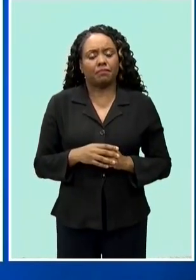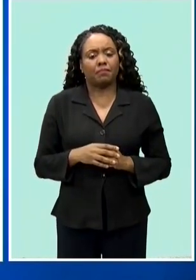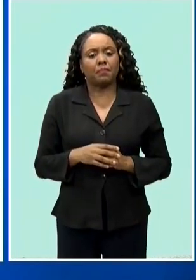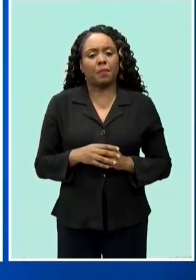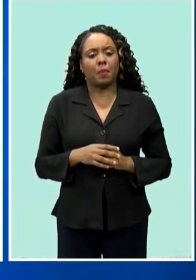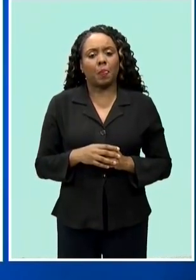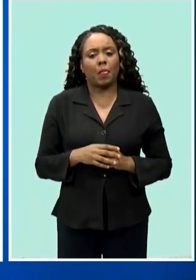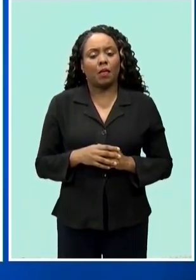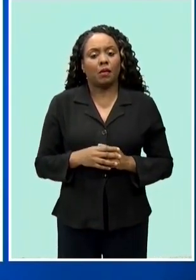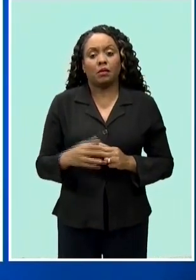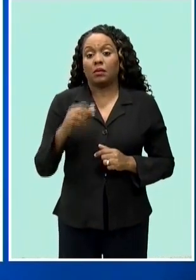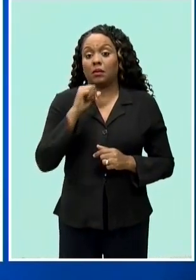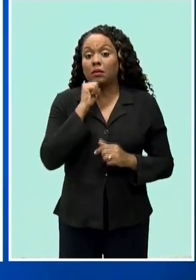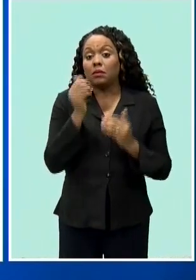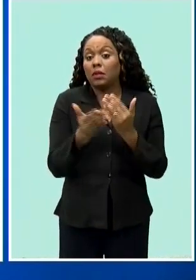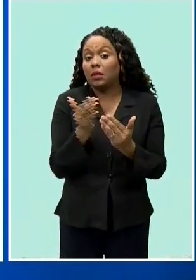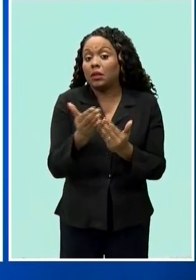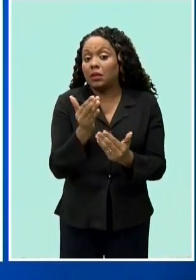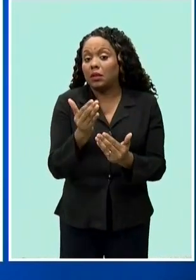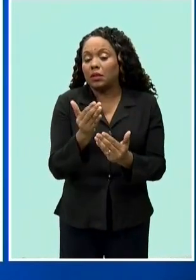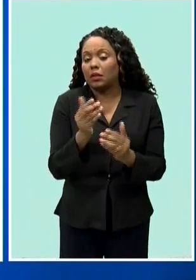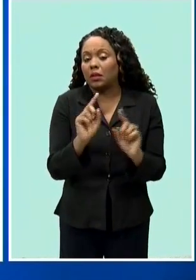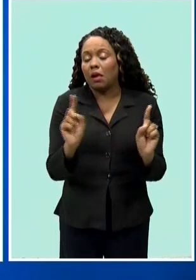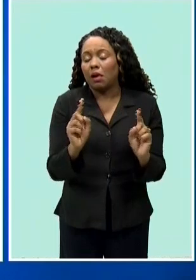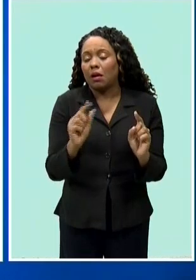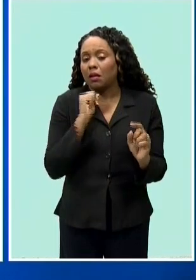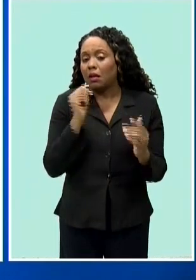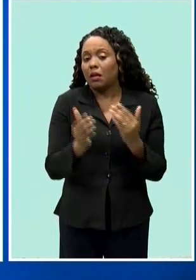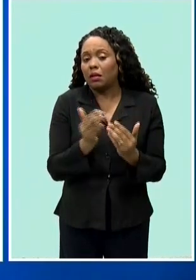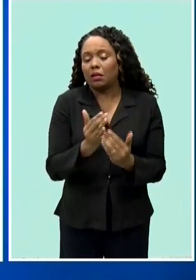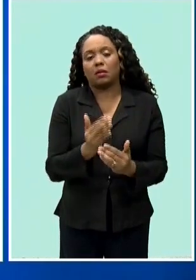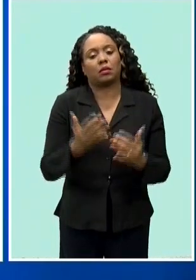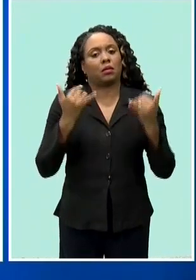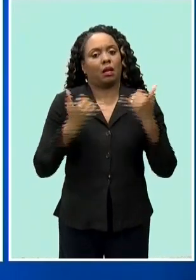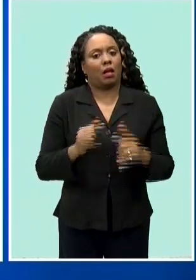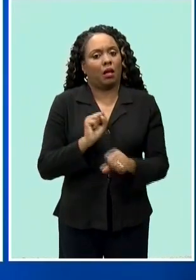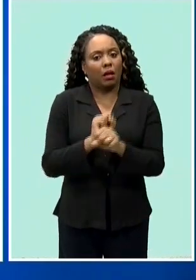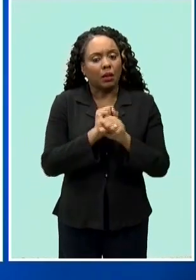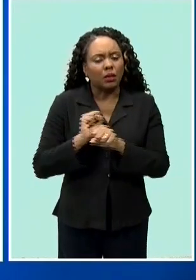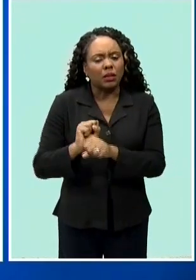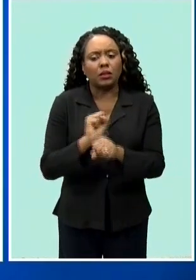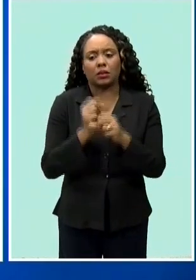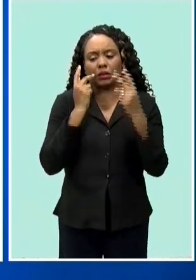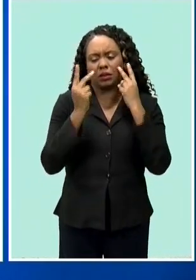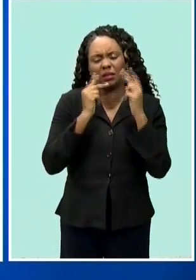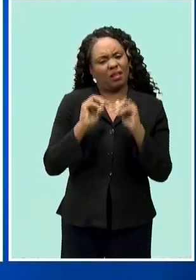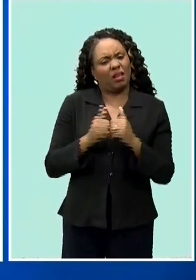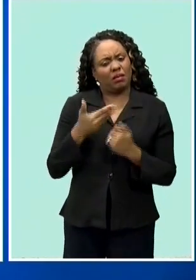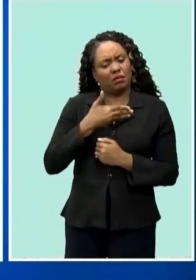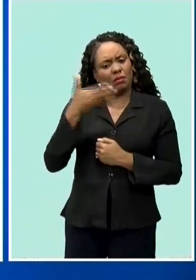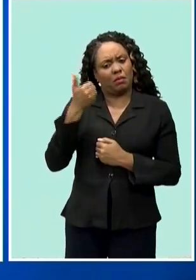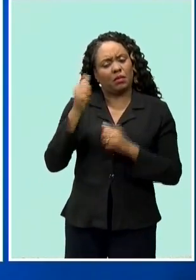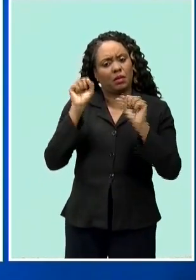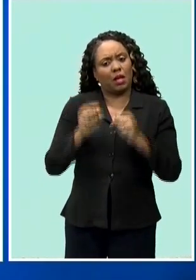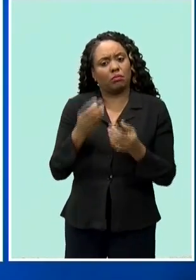It's not an easy task, and we're working with the fund now to determine how best we can